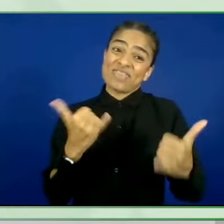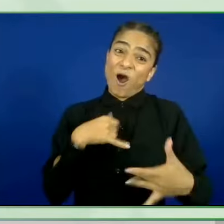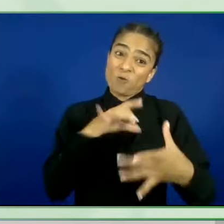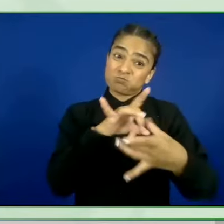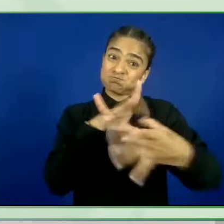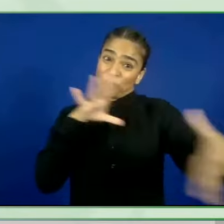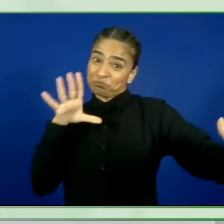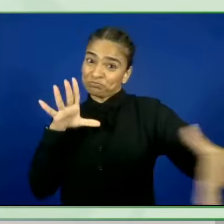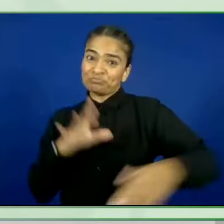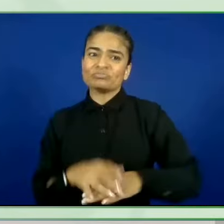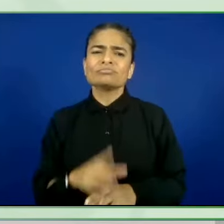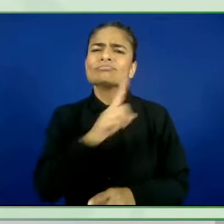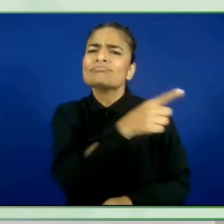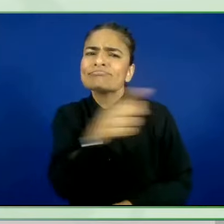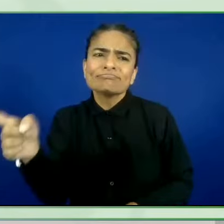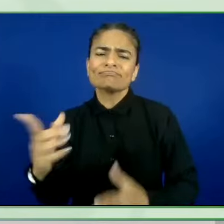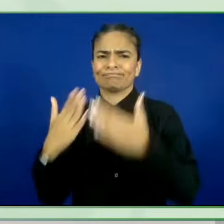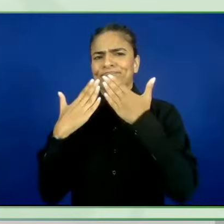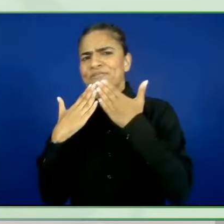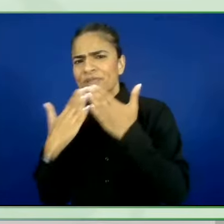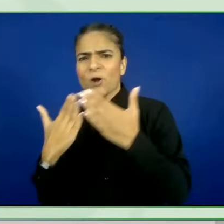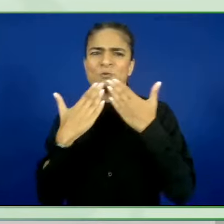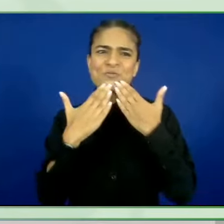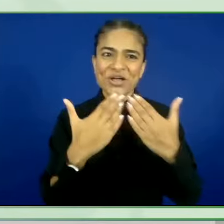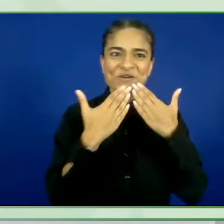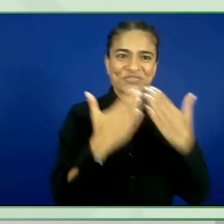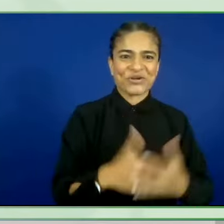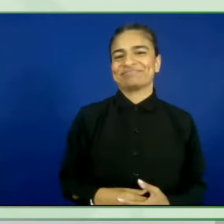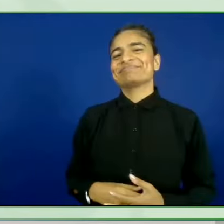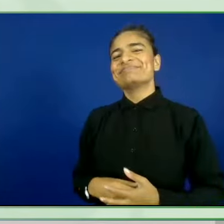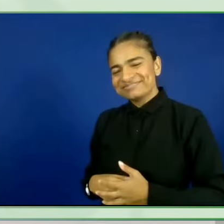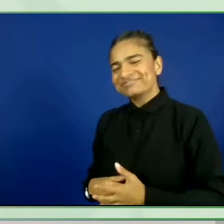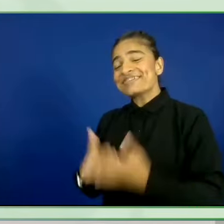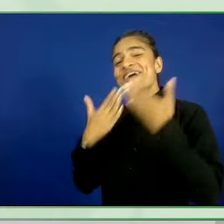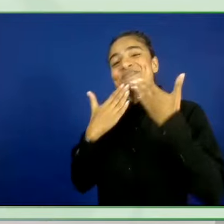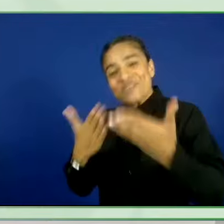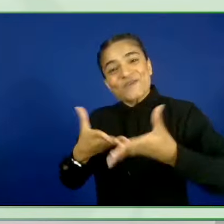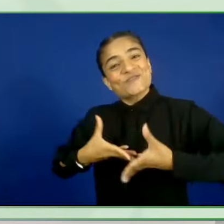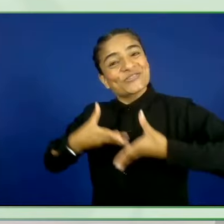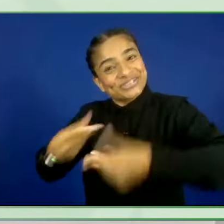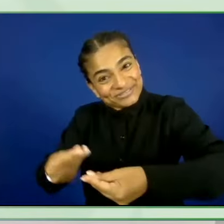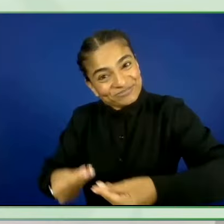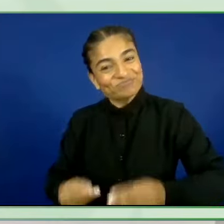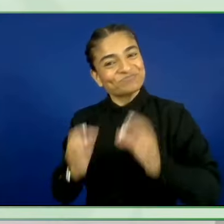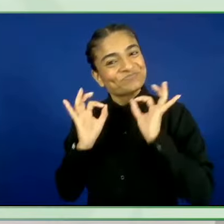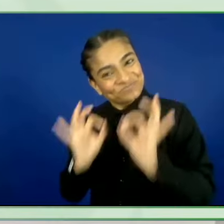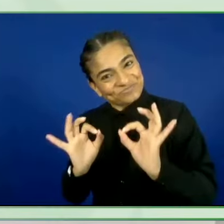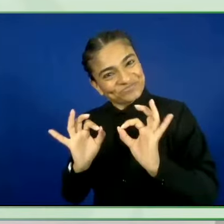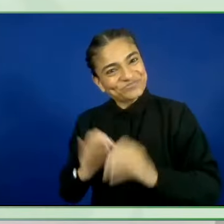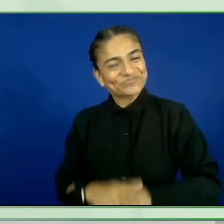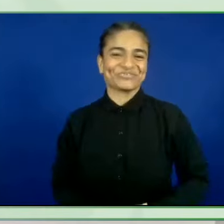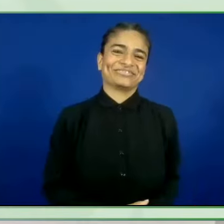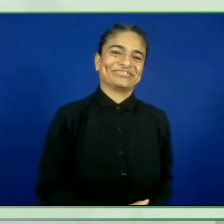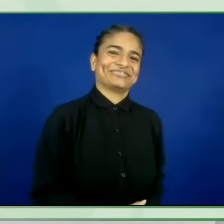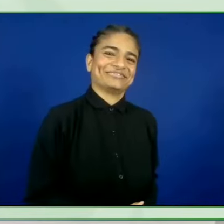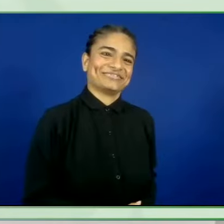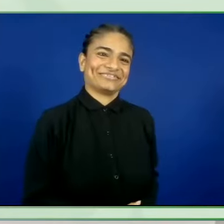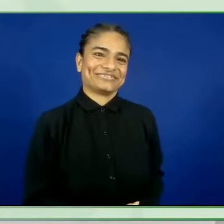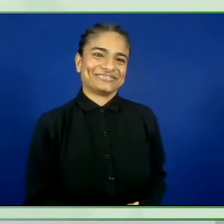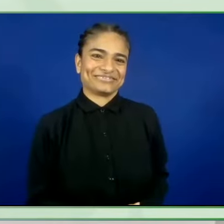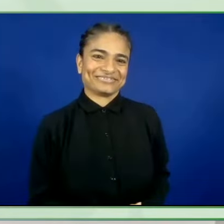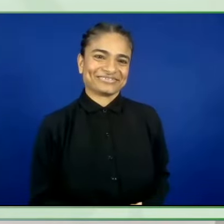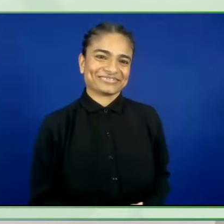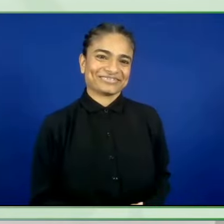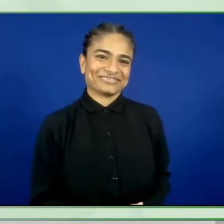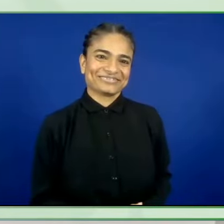think that's a... Yeah, thank you very much to you. Thank you very much indeed to World Vision Malawi. I think you're doing